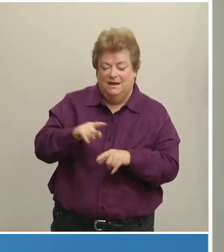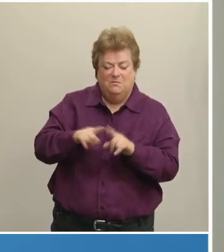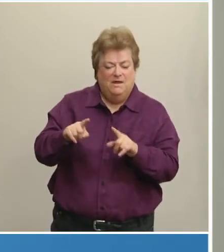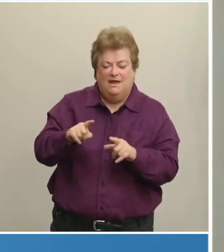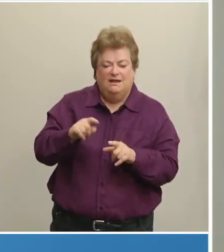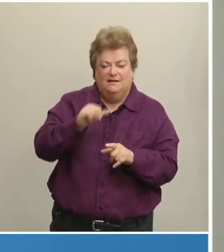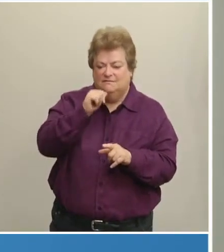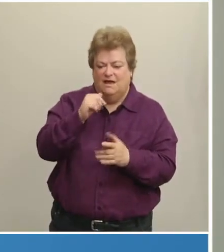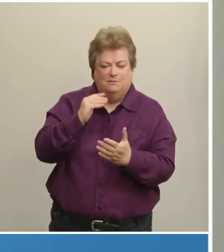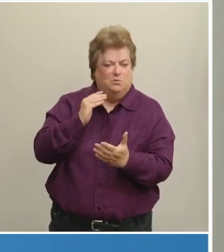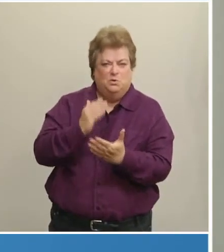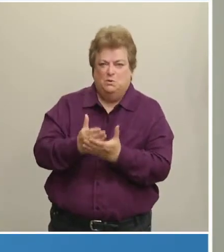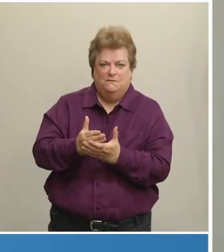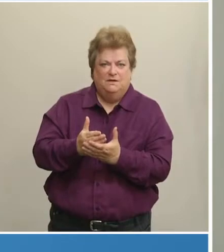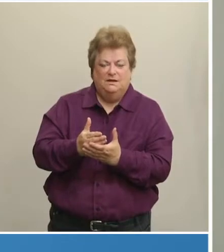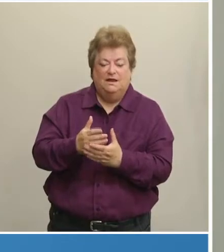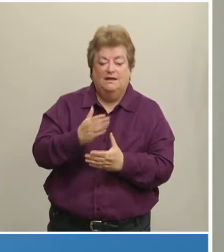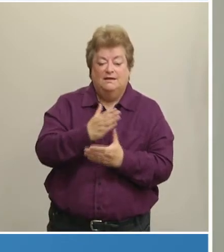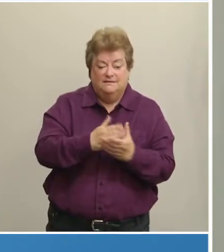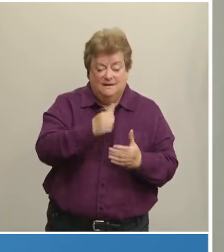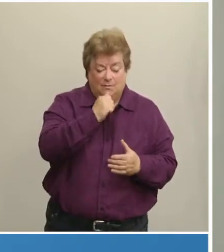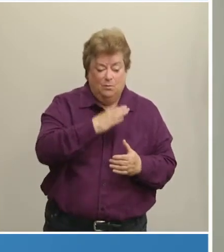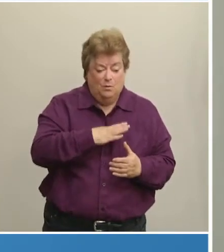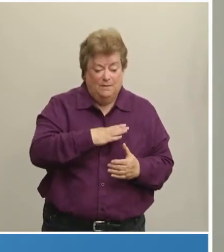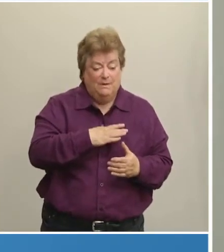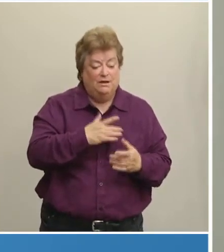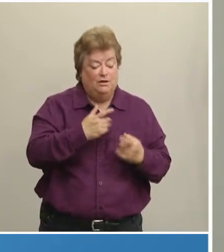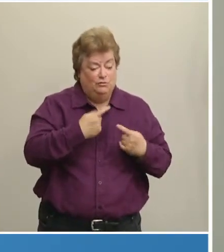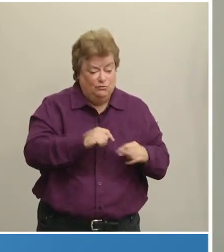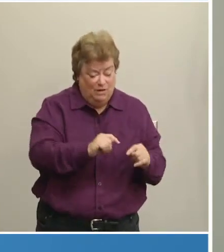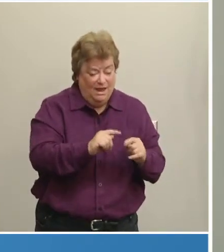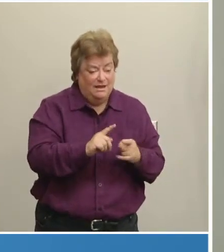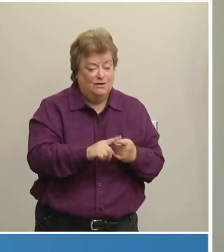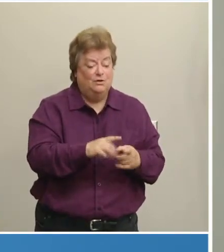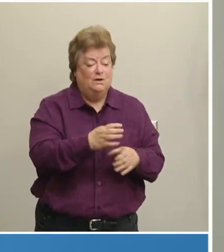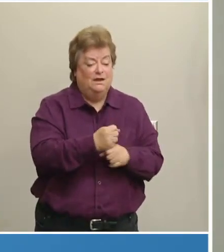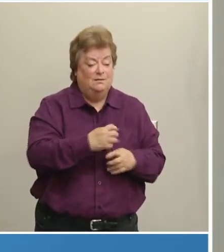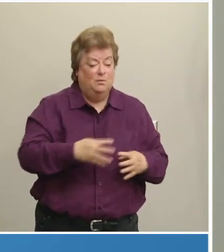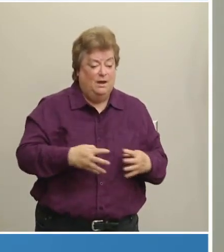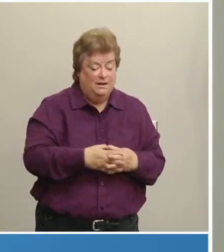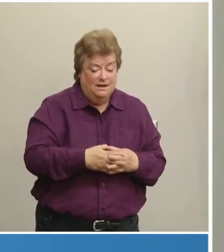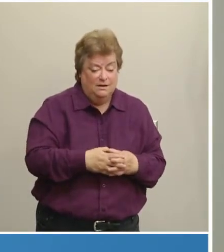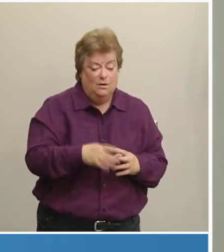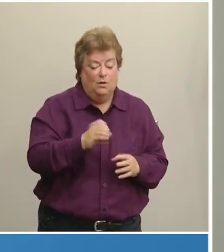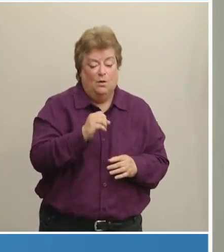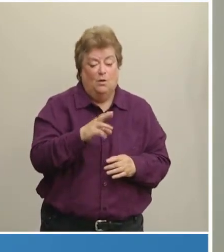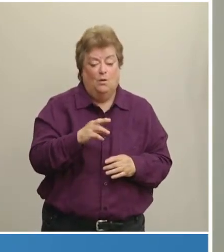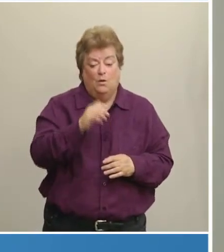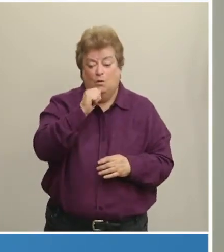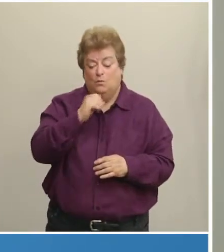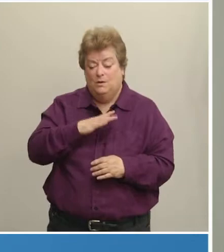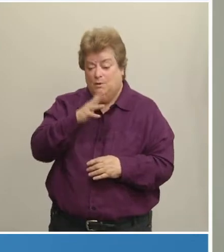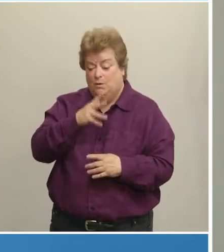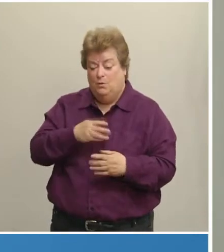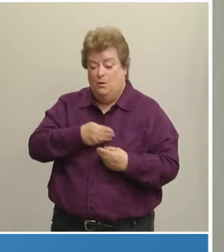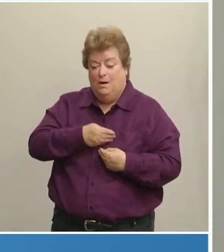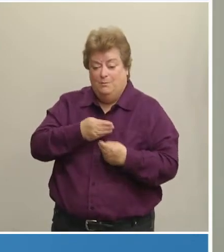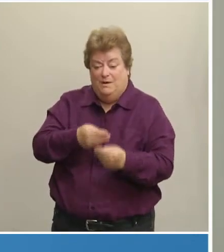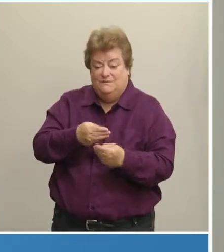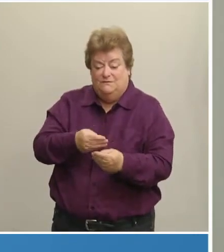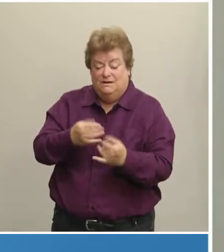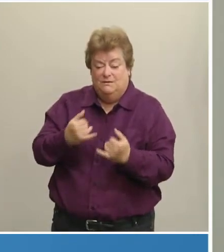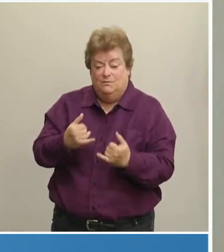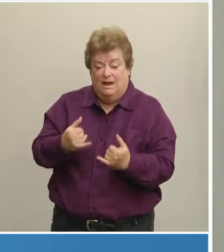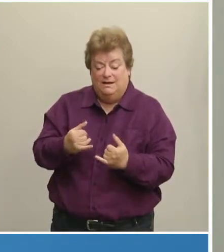shouldn't worry whether they're trying to get pregnant, are pregnant, or are breastfeeding right now. The efficacy of the